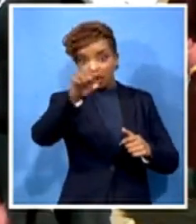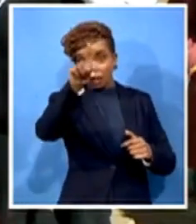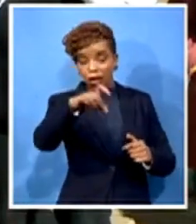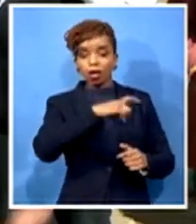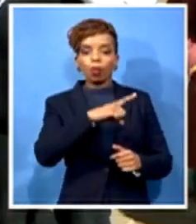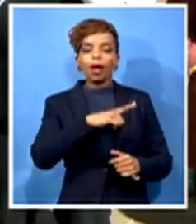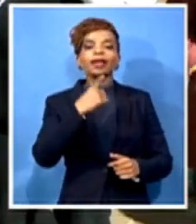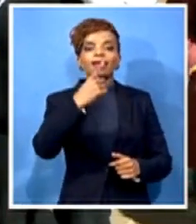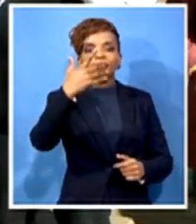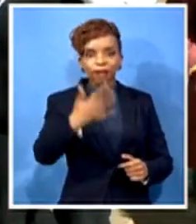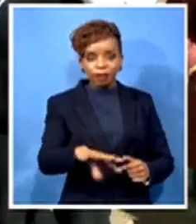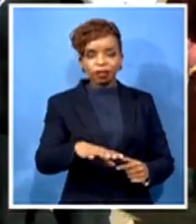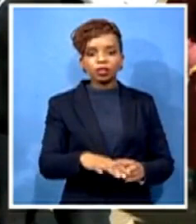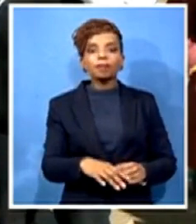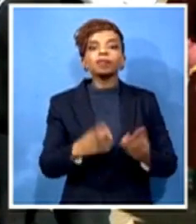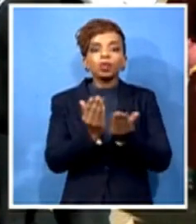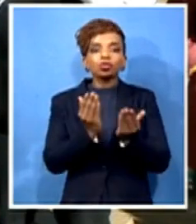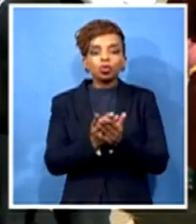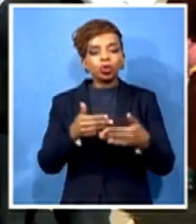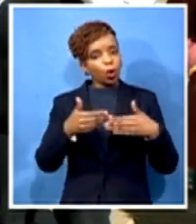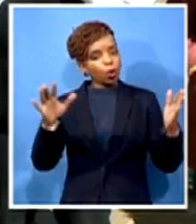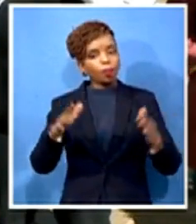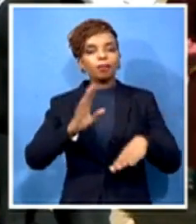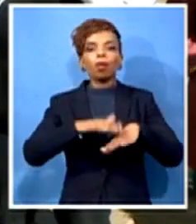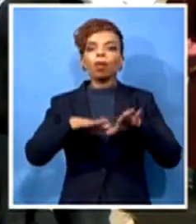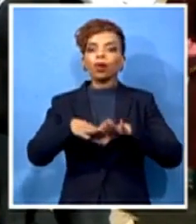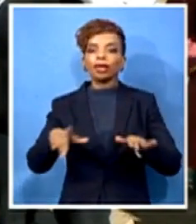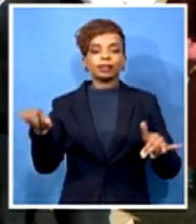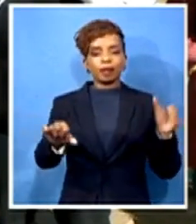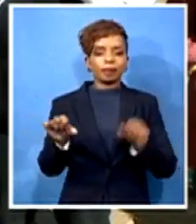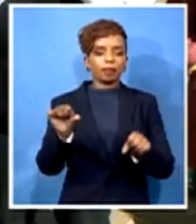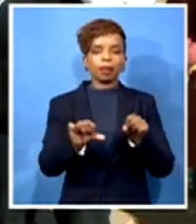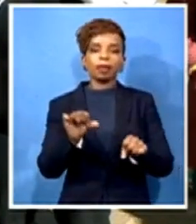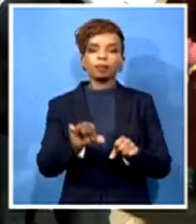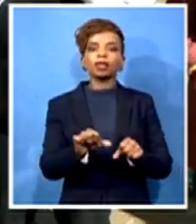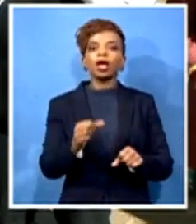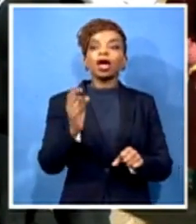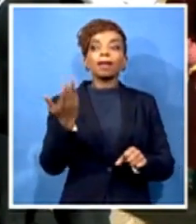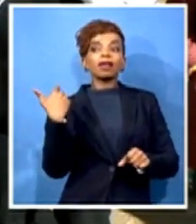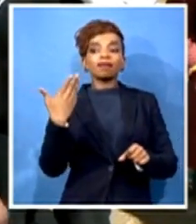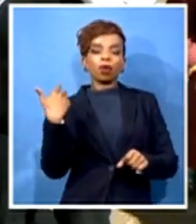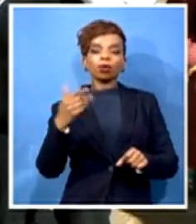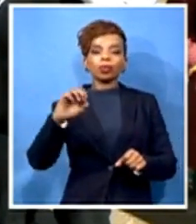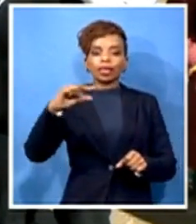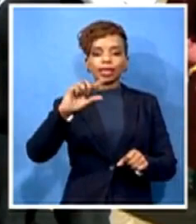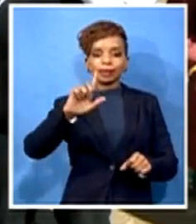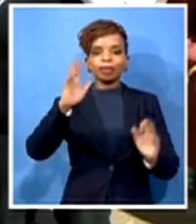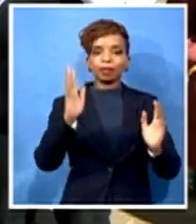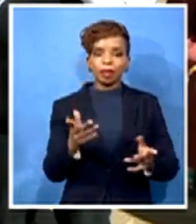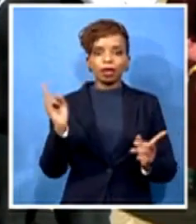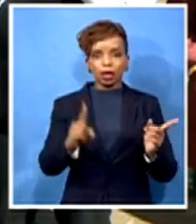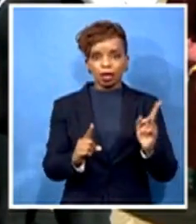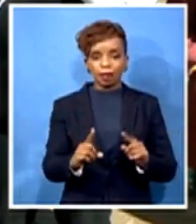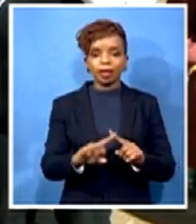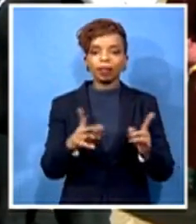the rest. It was only the grade 7s that had been coming. So it just goes to show that, there are concerns around